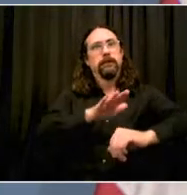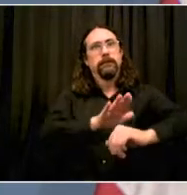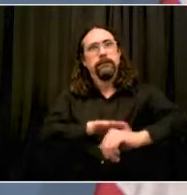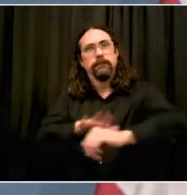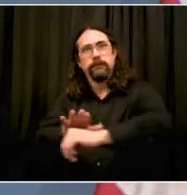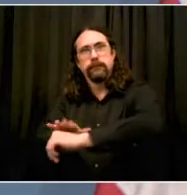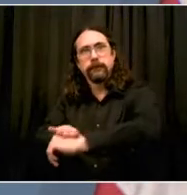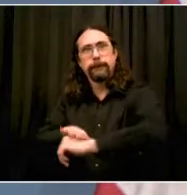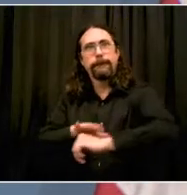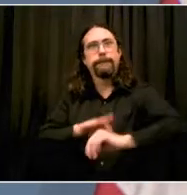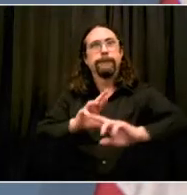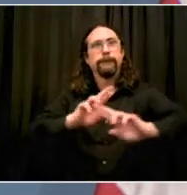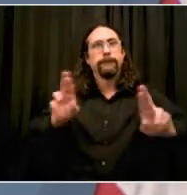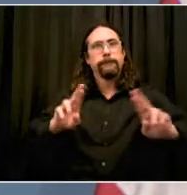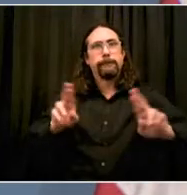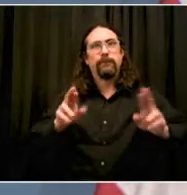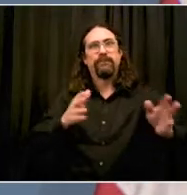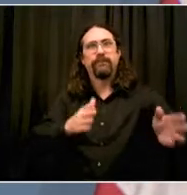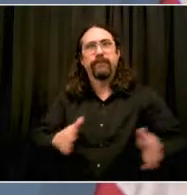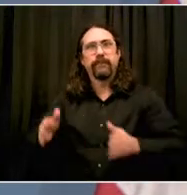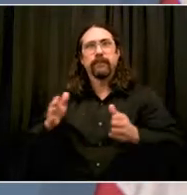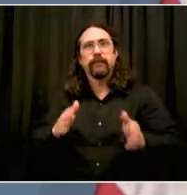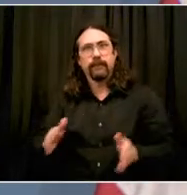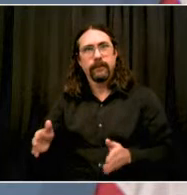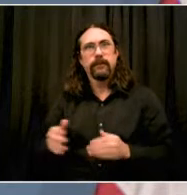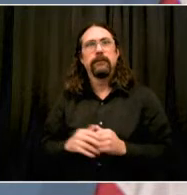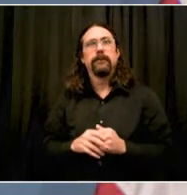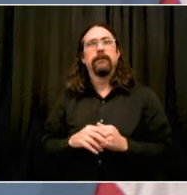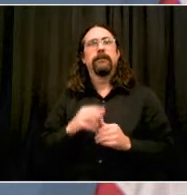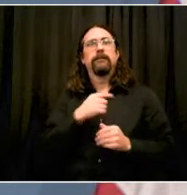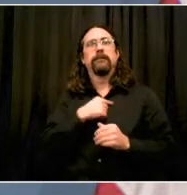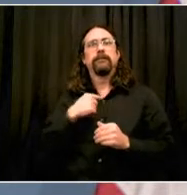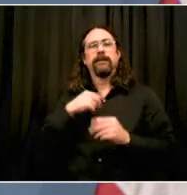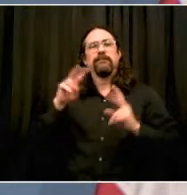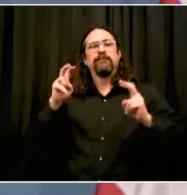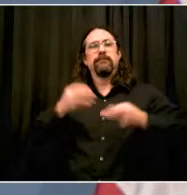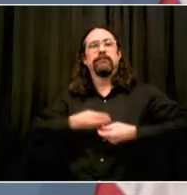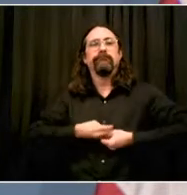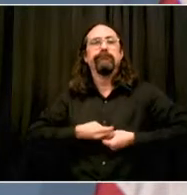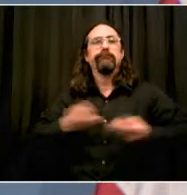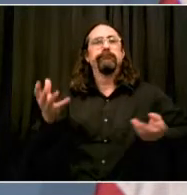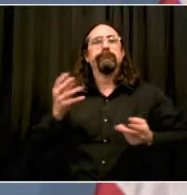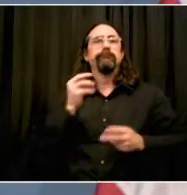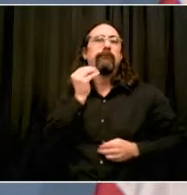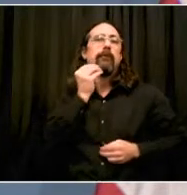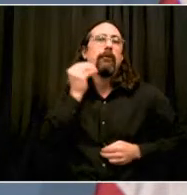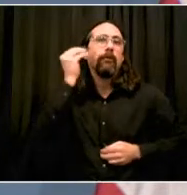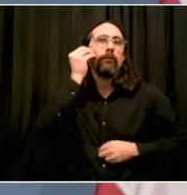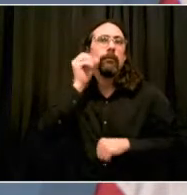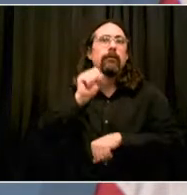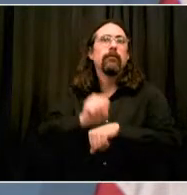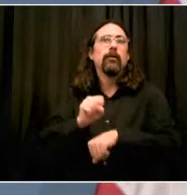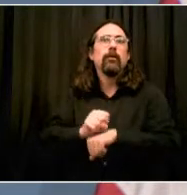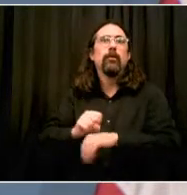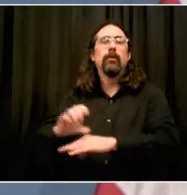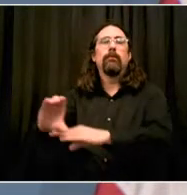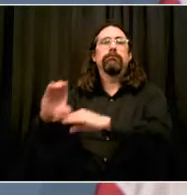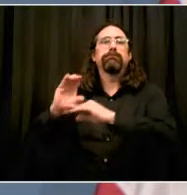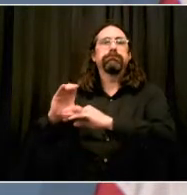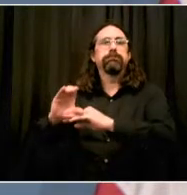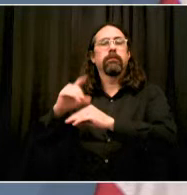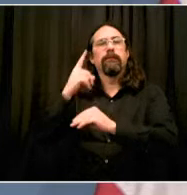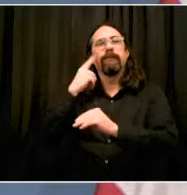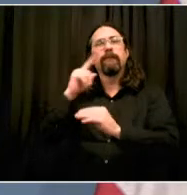device and actually gets a device as well. So again, it's going to be incredibly important that families stay very, very close to